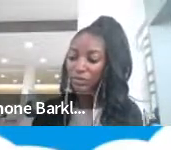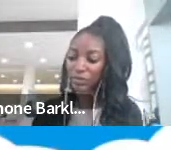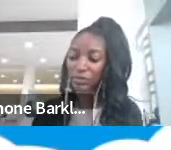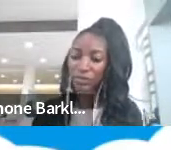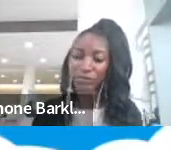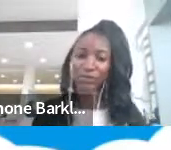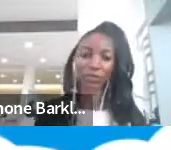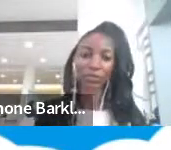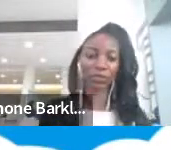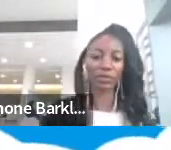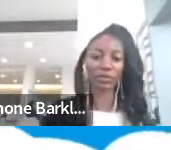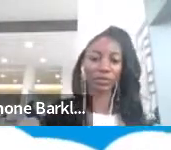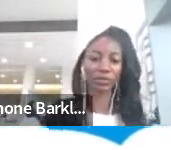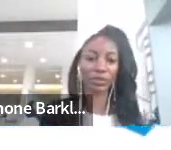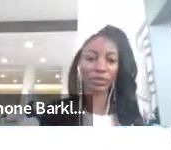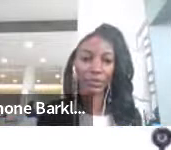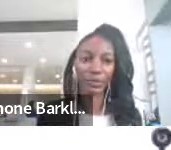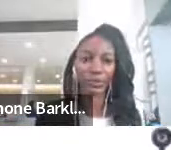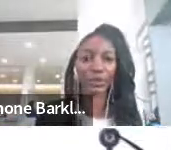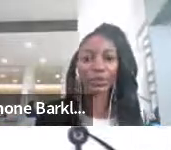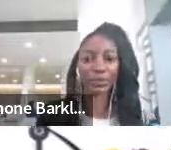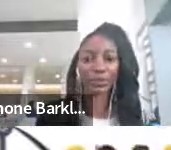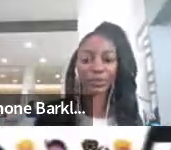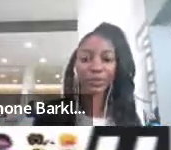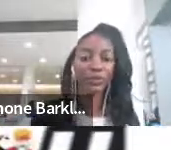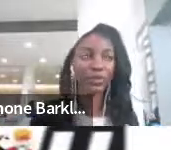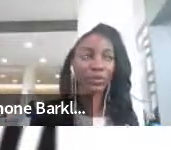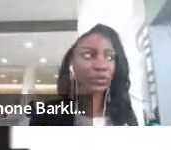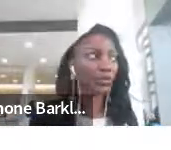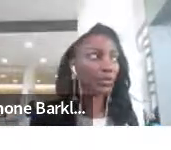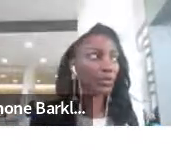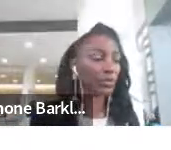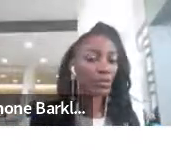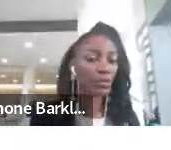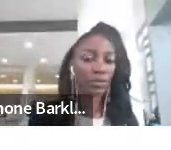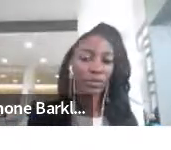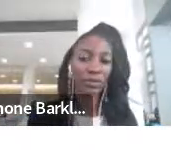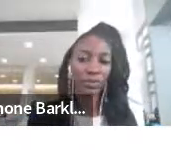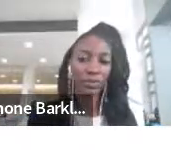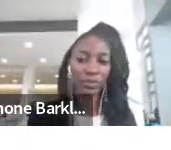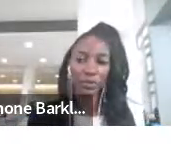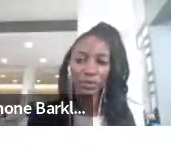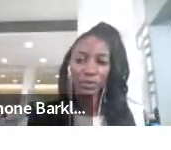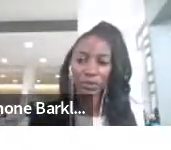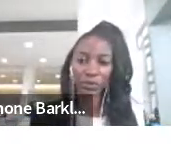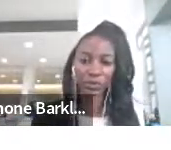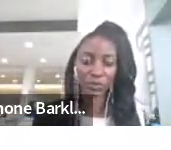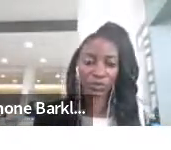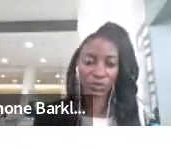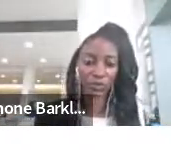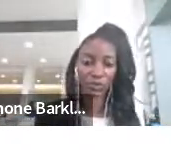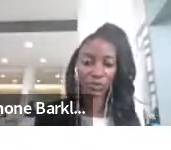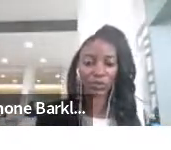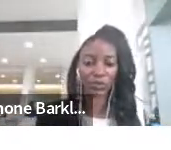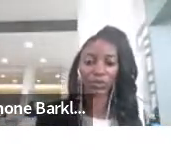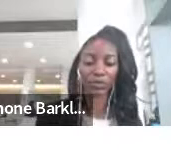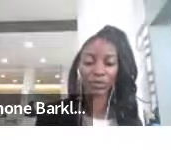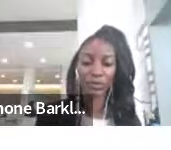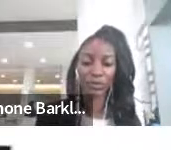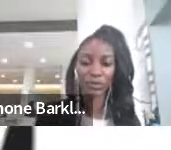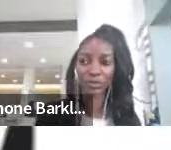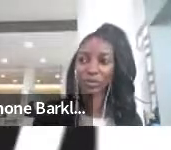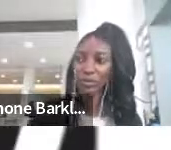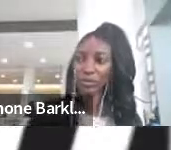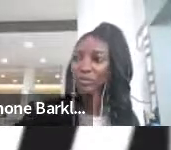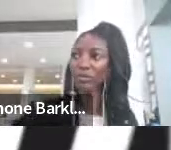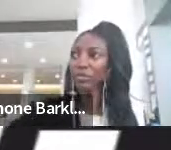Ocean trash is a big problem. You can be part of the solution. The first thing you can do is help prevent your own trash from